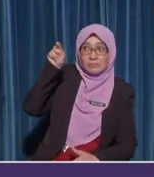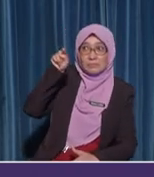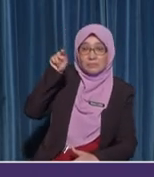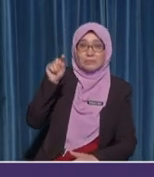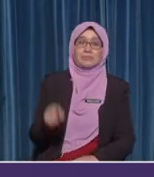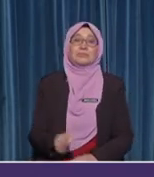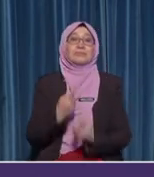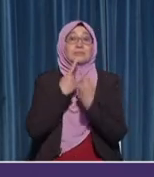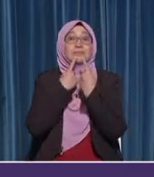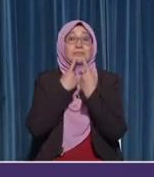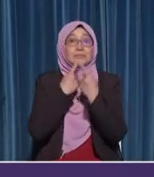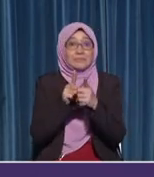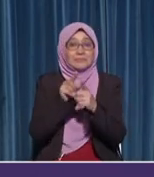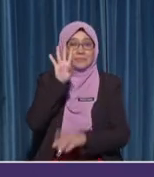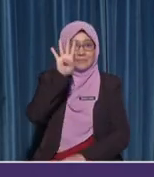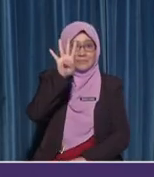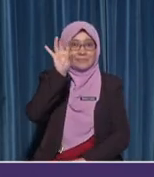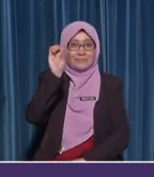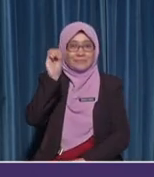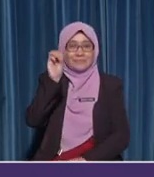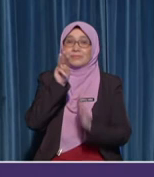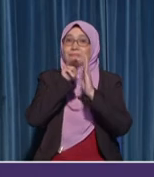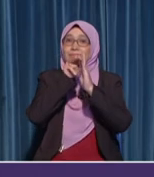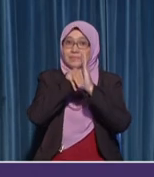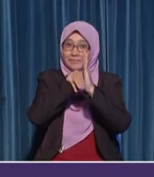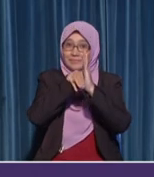answer is 40 minutes.